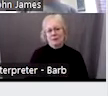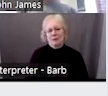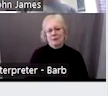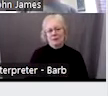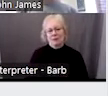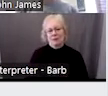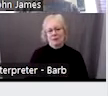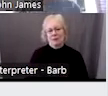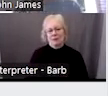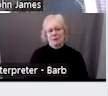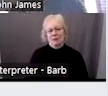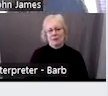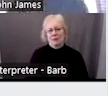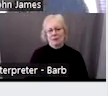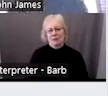Because